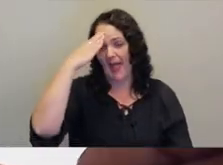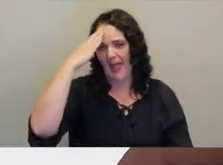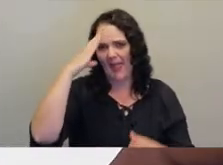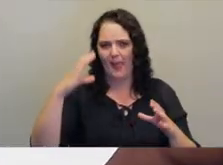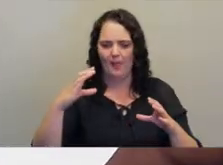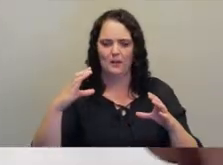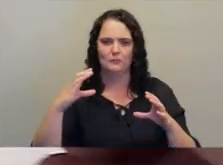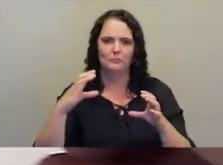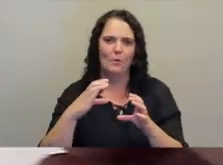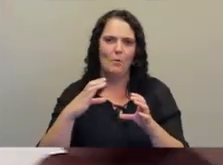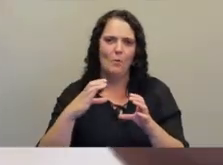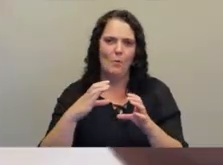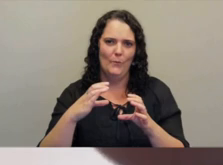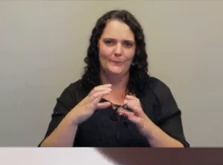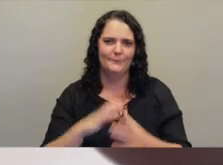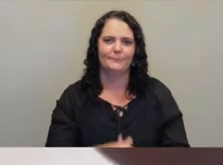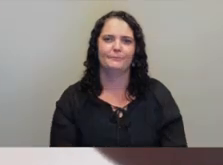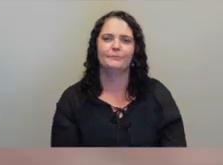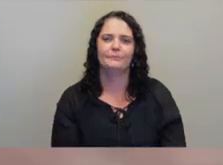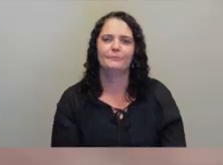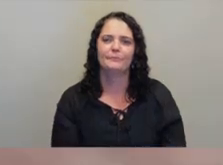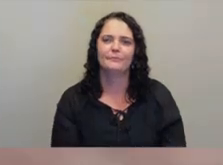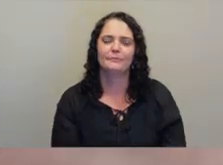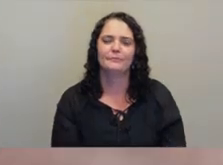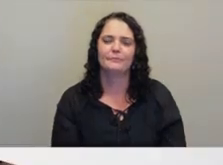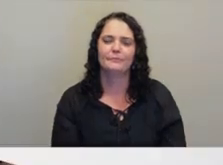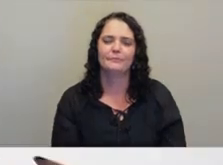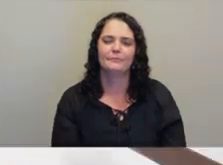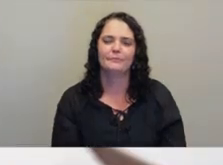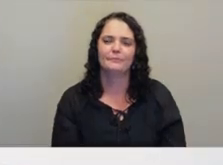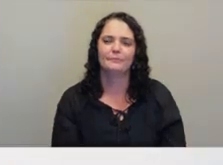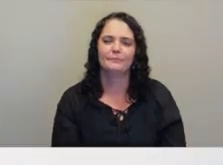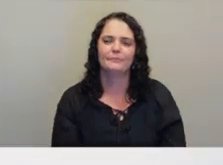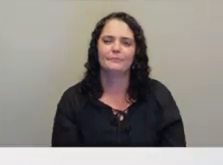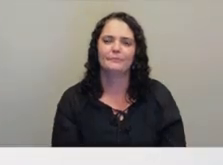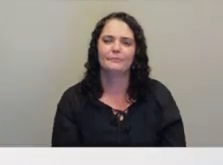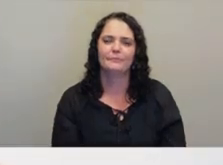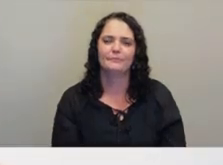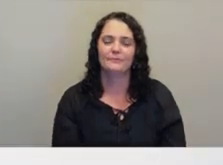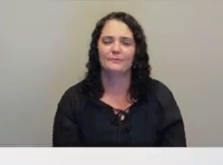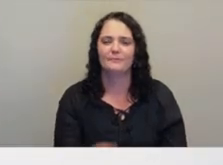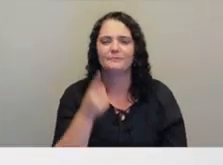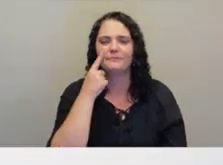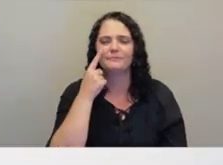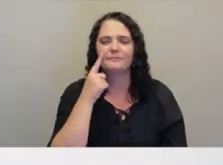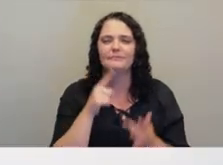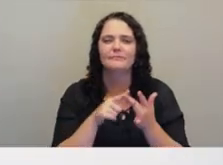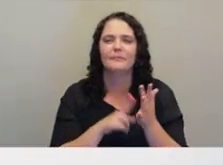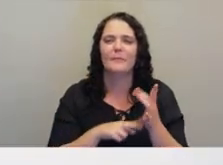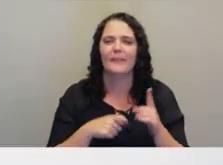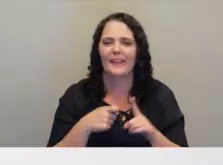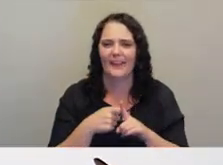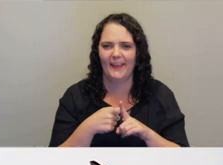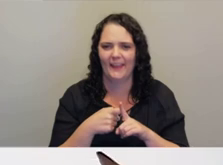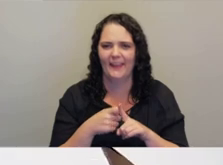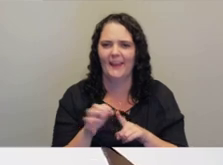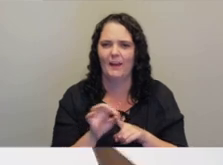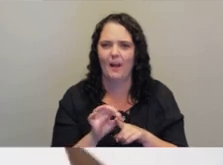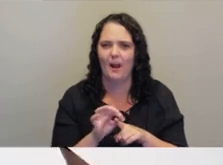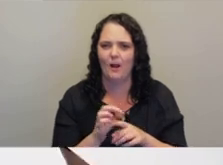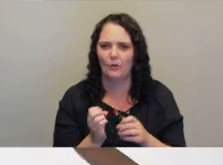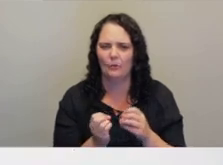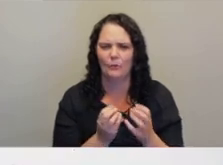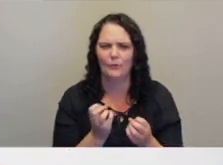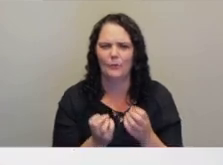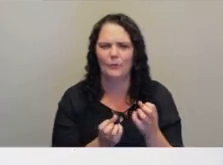small. Okay, then what I'm going to do, there we go, I've got the Boucher head. You can see the way that tea-based ink is working there